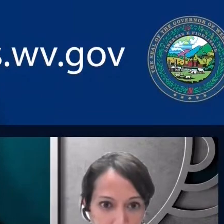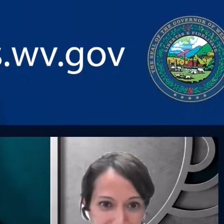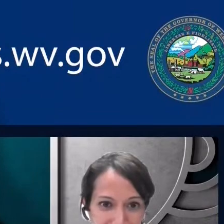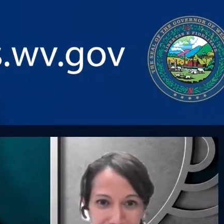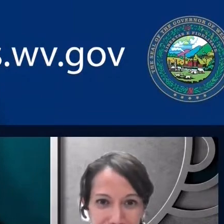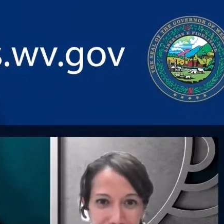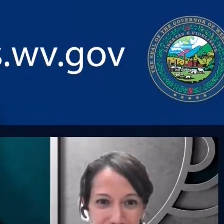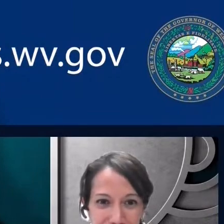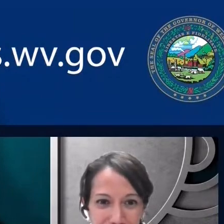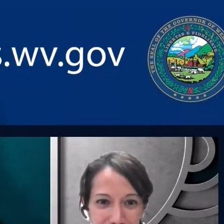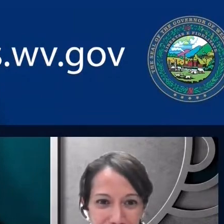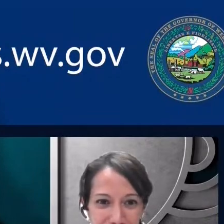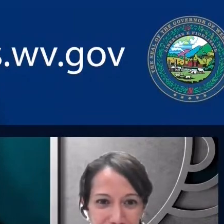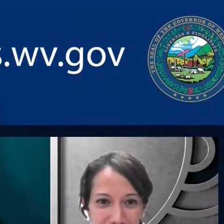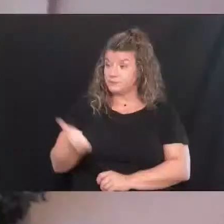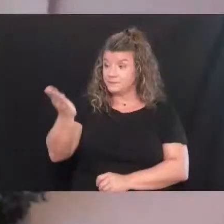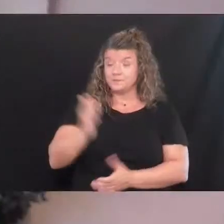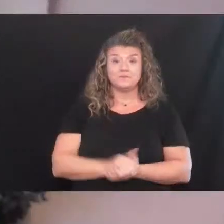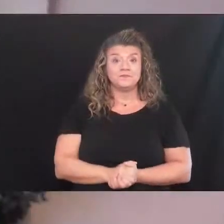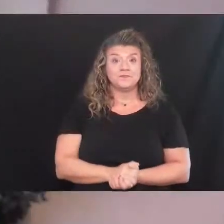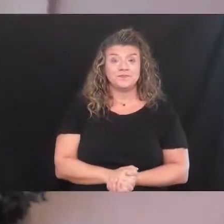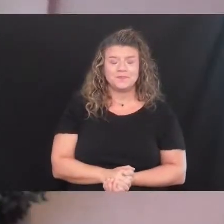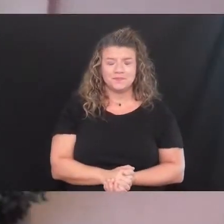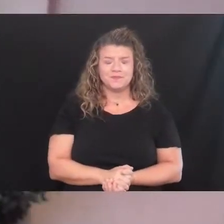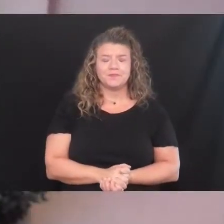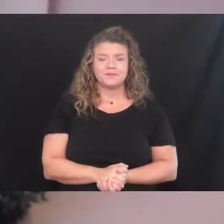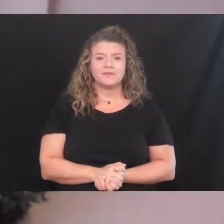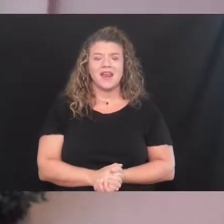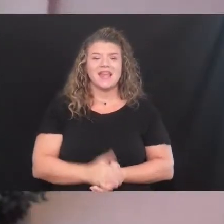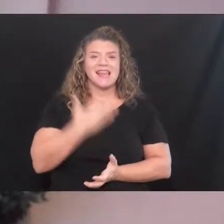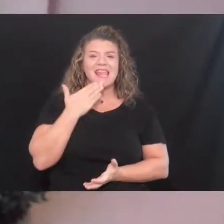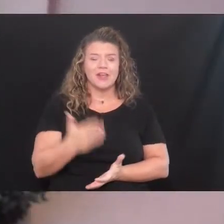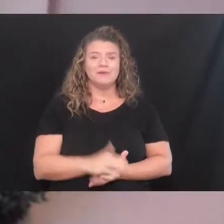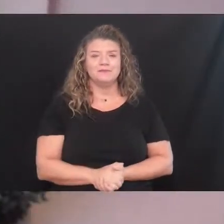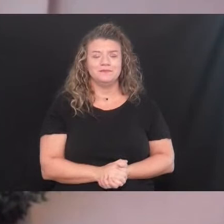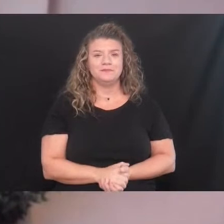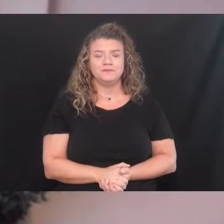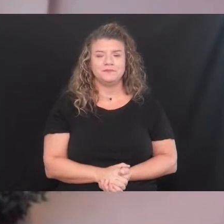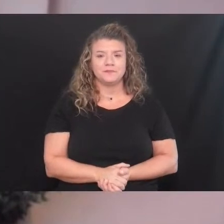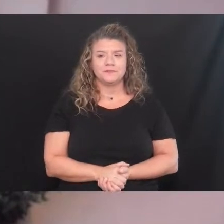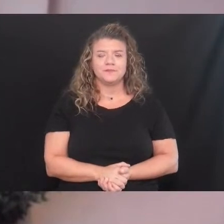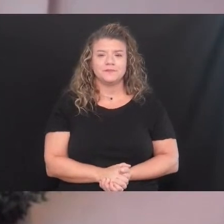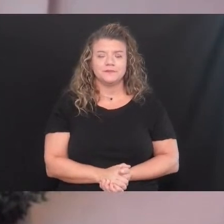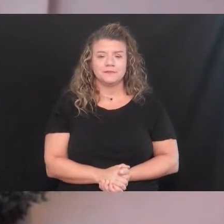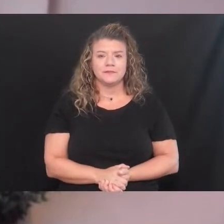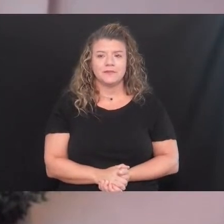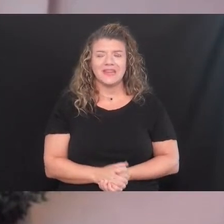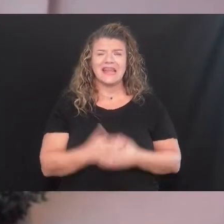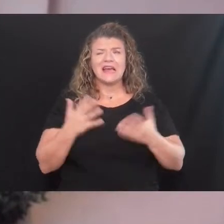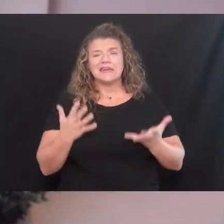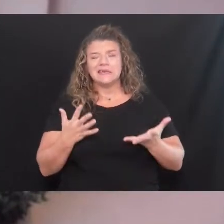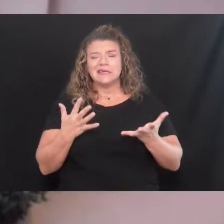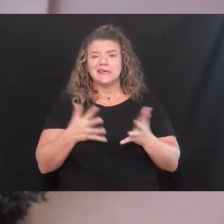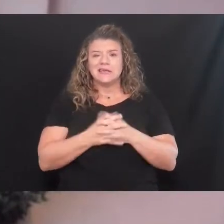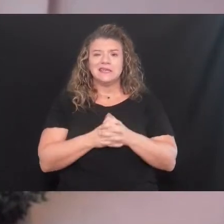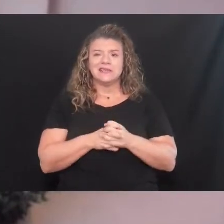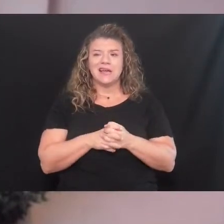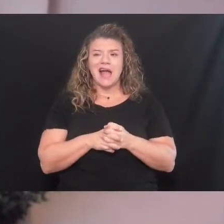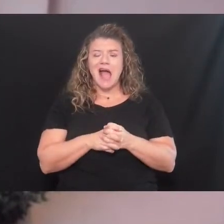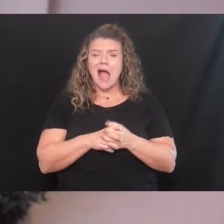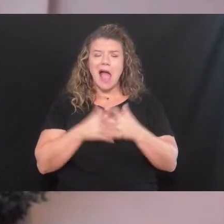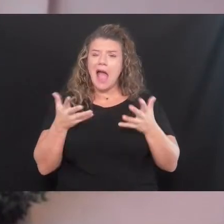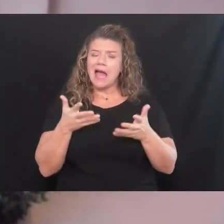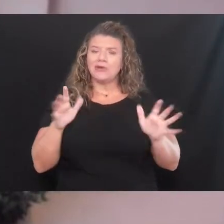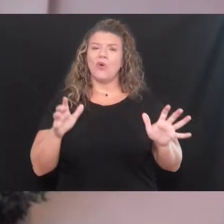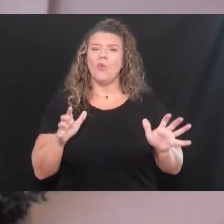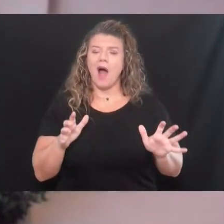Dr. Marsh, please. Okay. Thank you, Governor. Thank you, Charles. You know, I would hesitate to make any